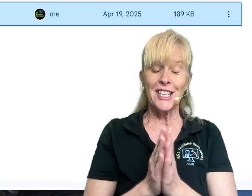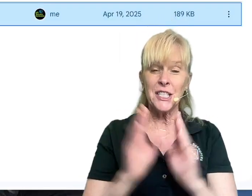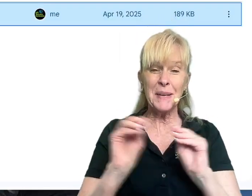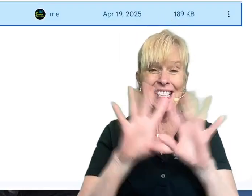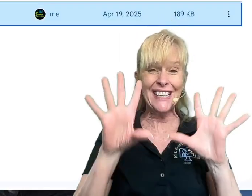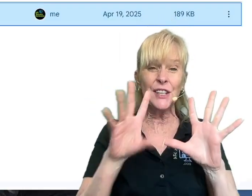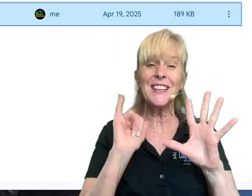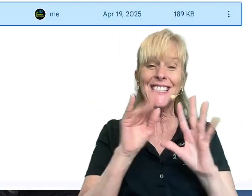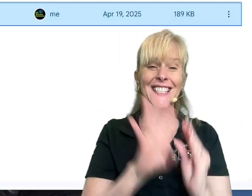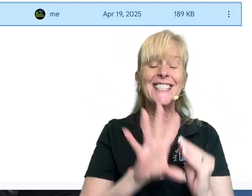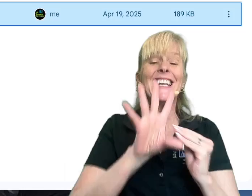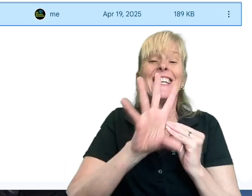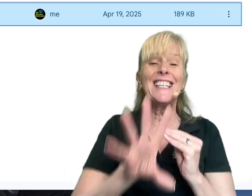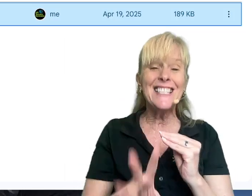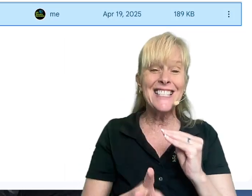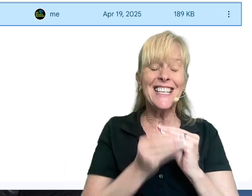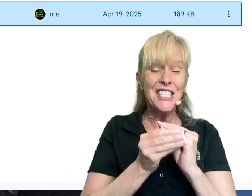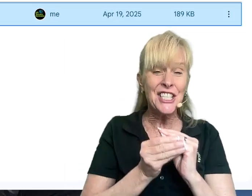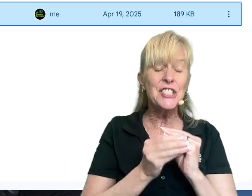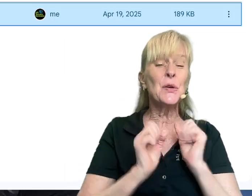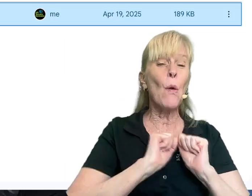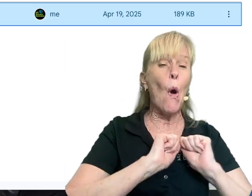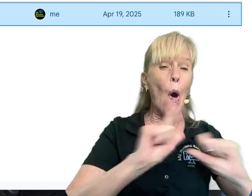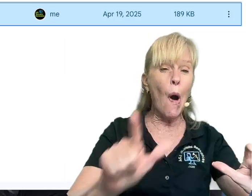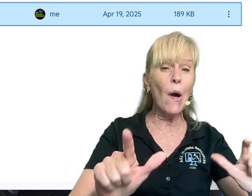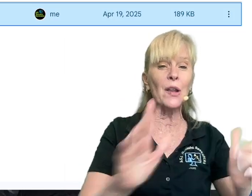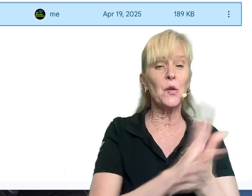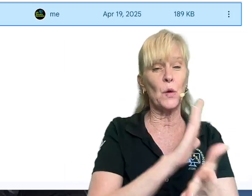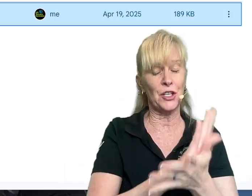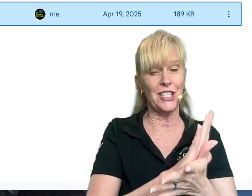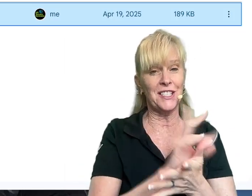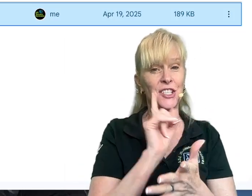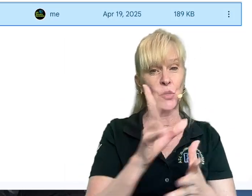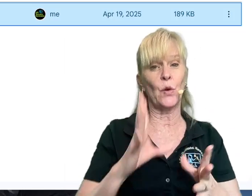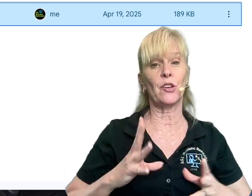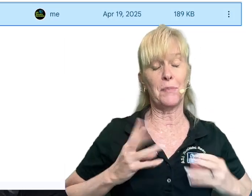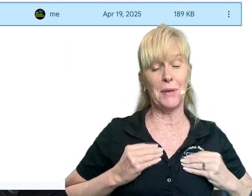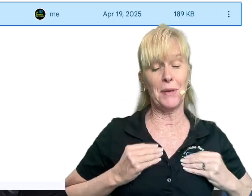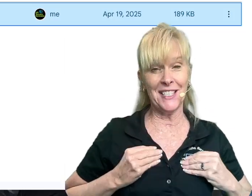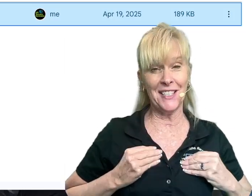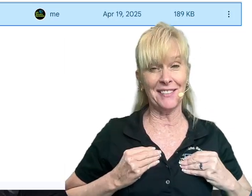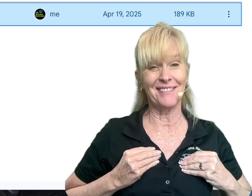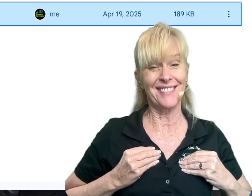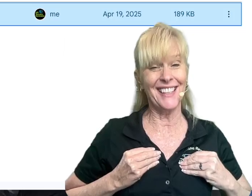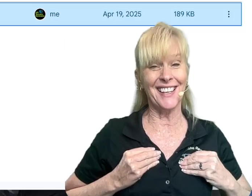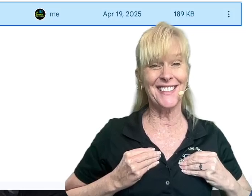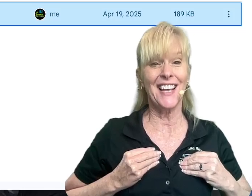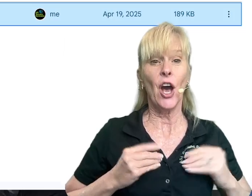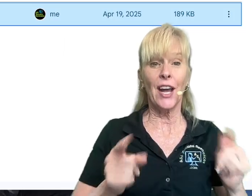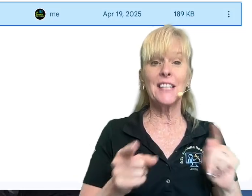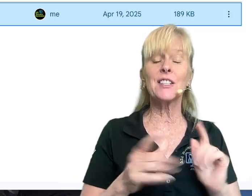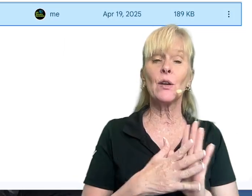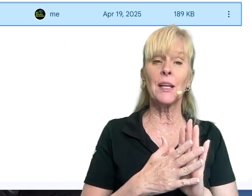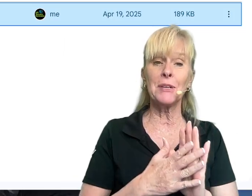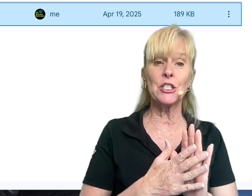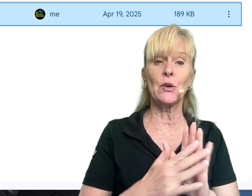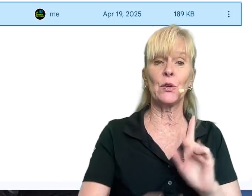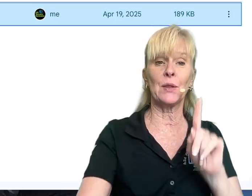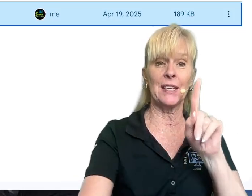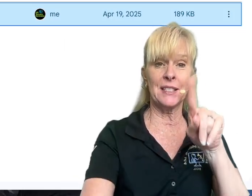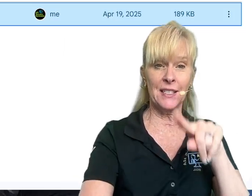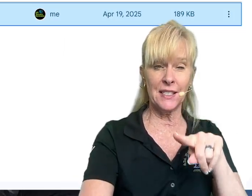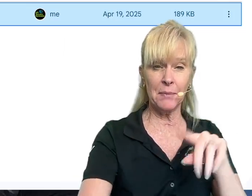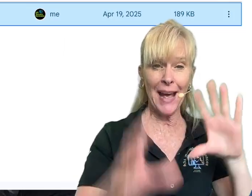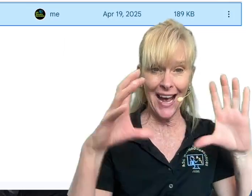Okay, just to be clear, this is in addition to all of the worksheets that you are going to be receiving. Yes. Okay, so let me show